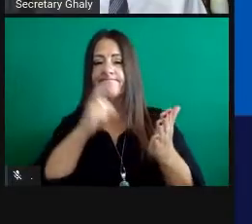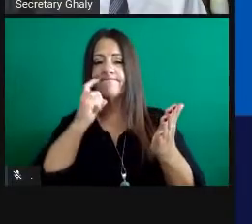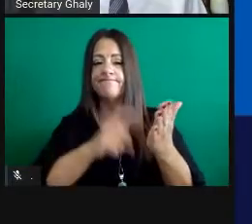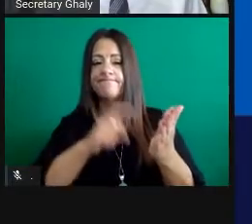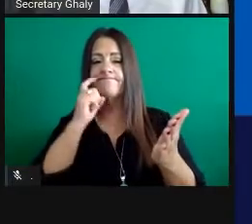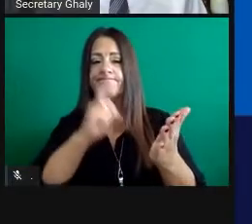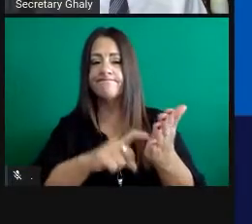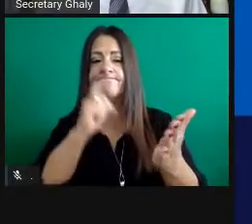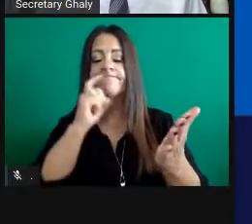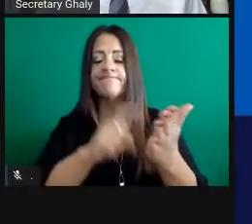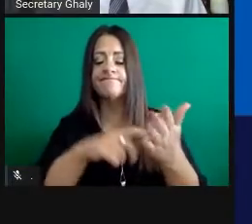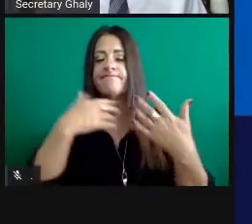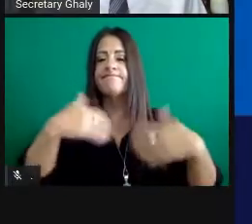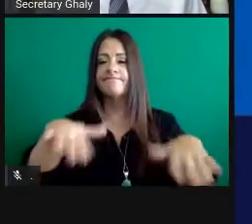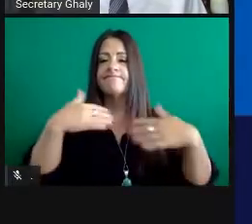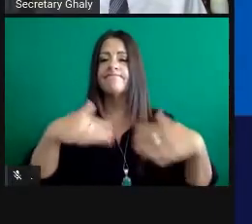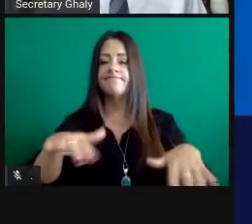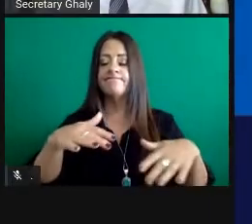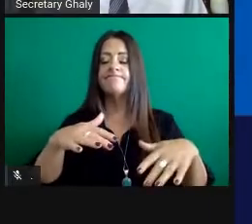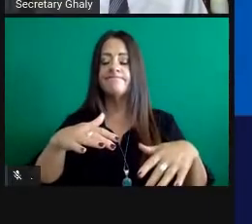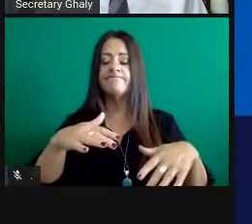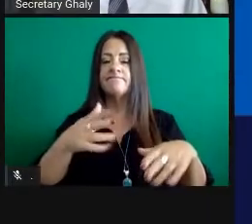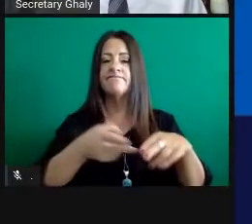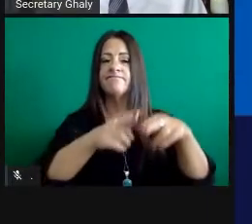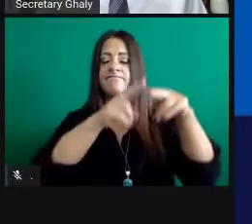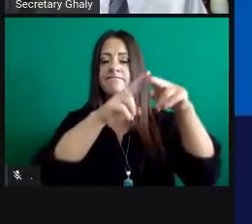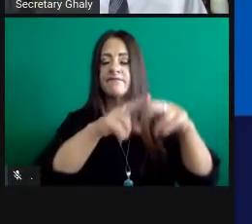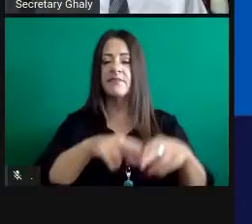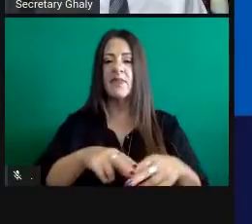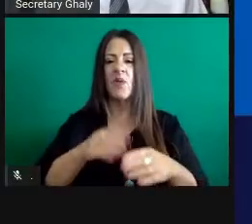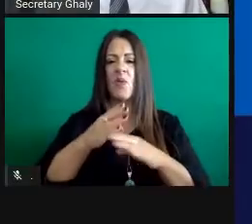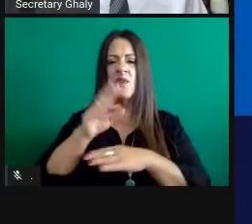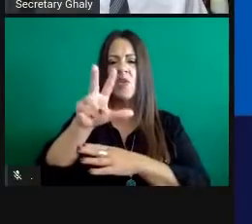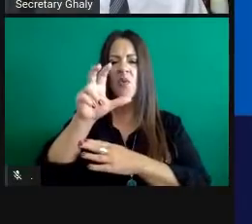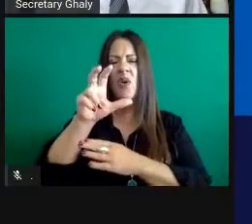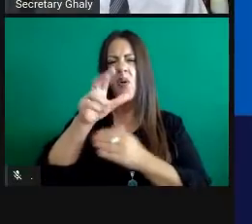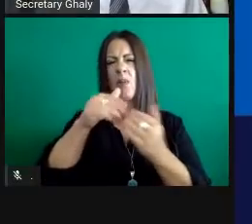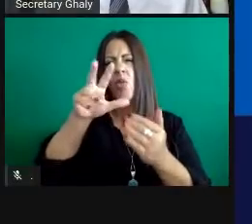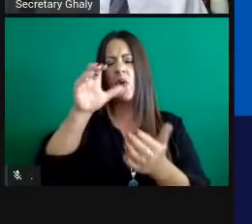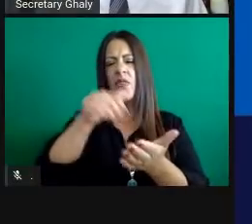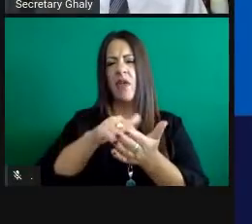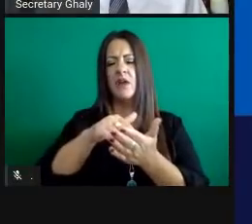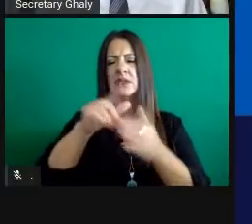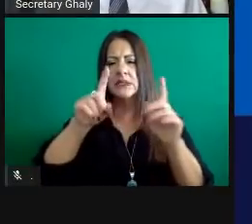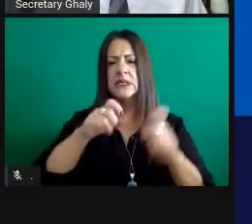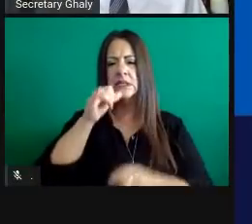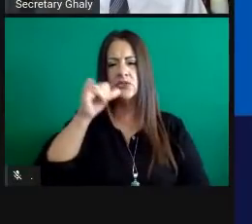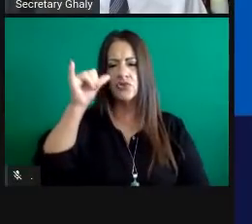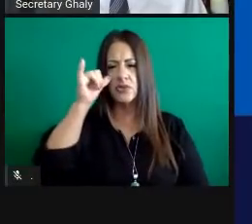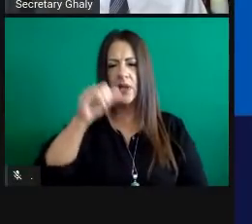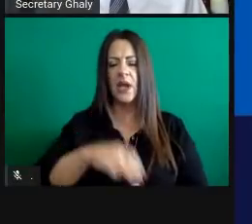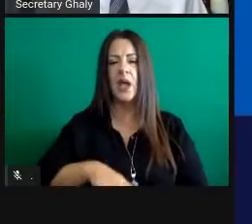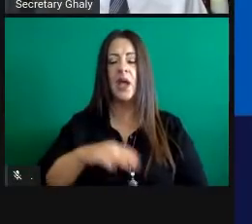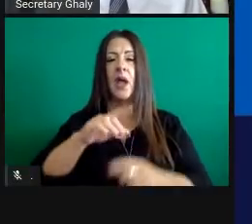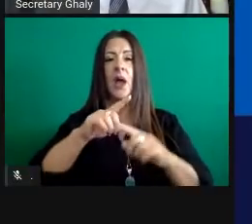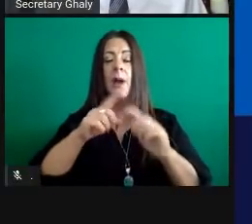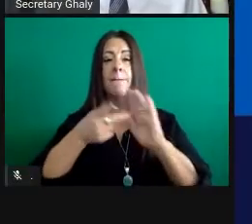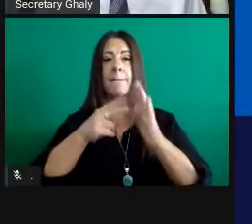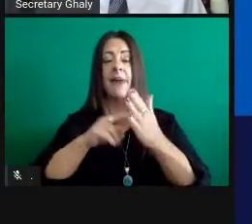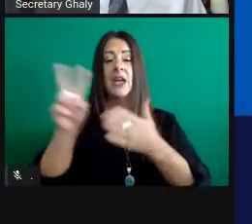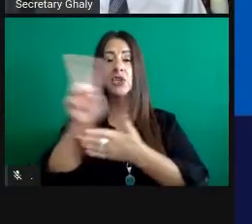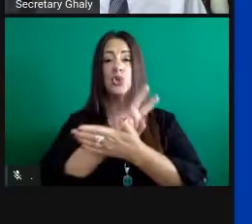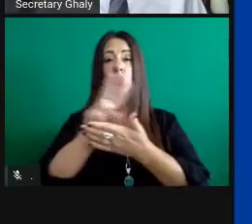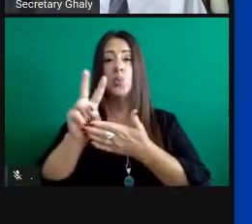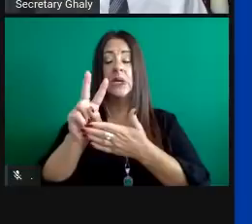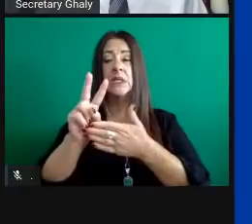nearly 300,000 tests reported yesterday, with a 14-day test positivity of 8.7%. Next